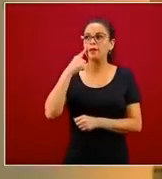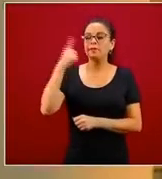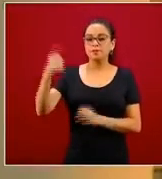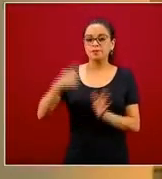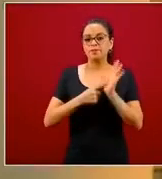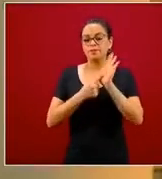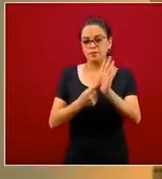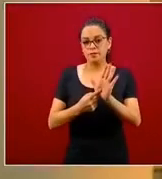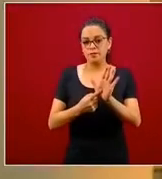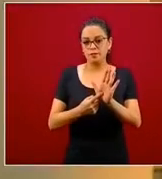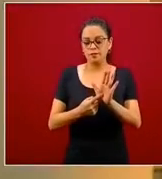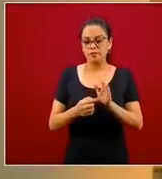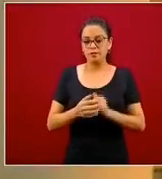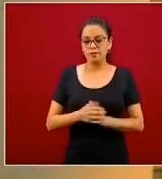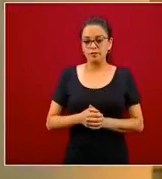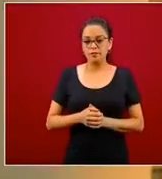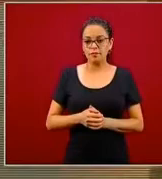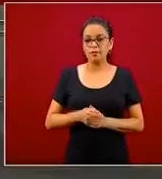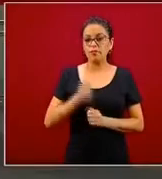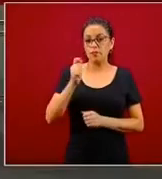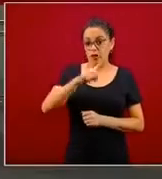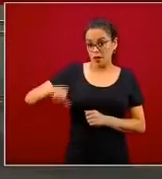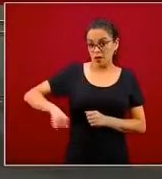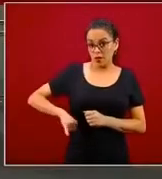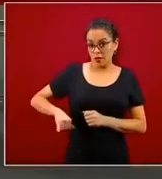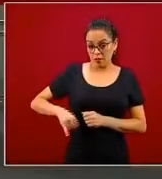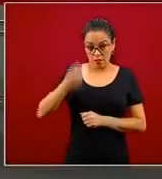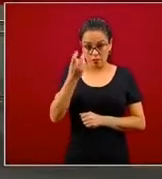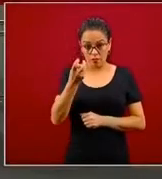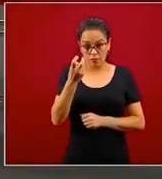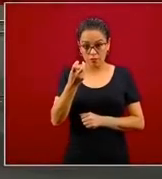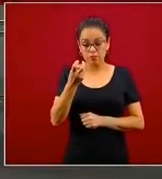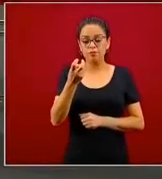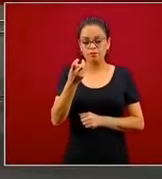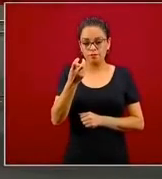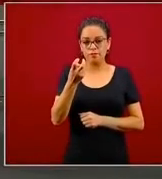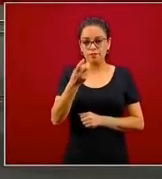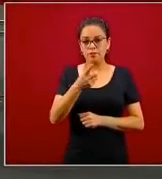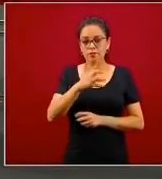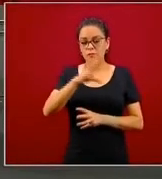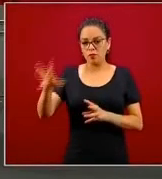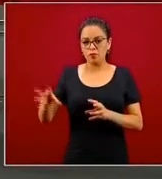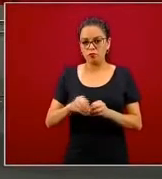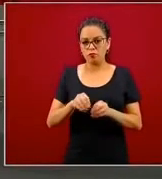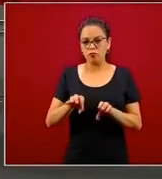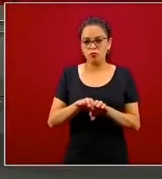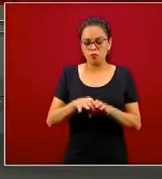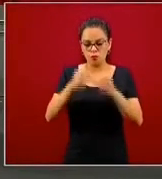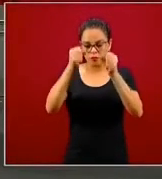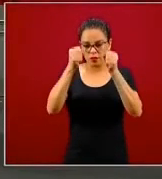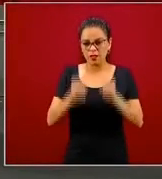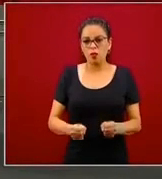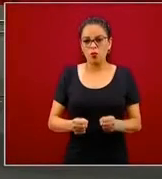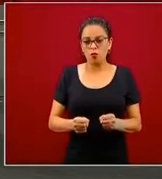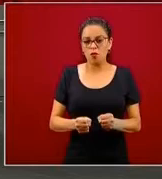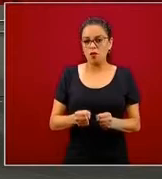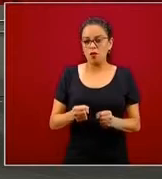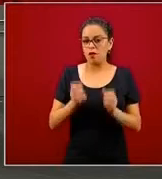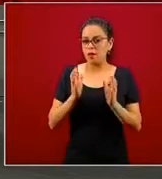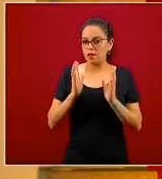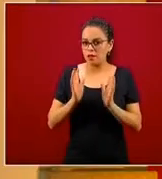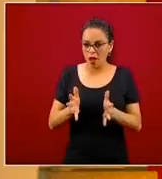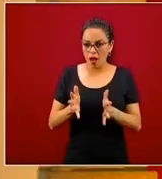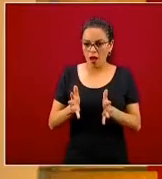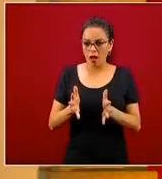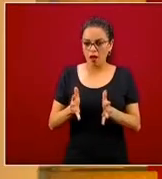I wanted to present it here so that people can be a little bit more familiar with this information. And that